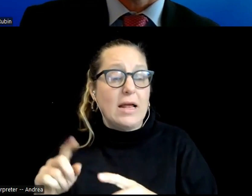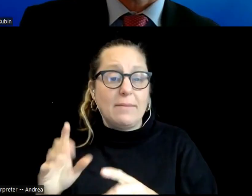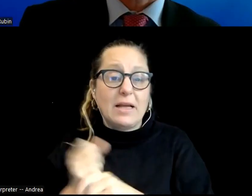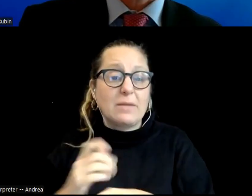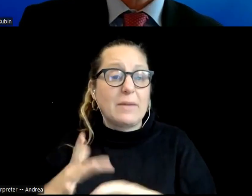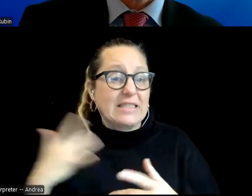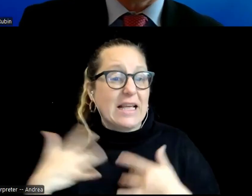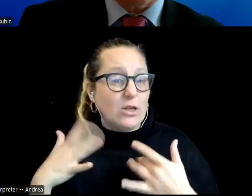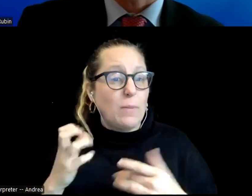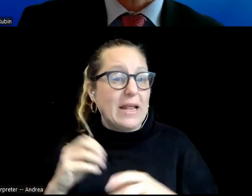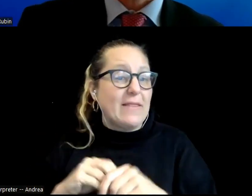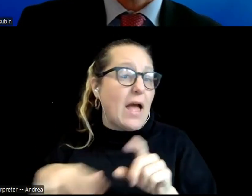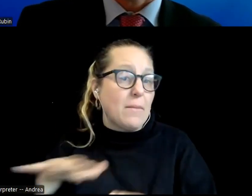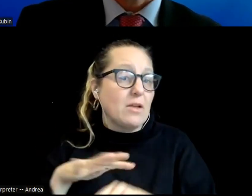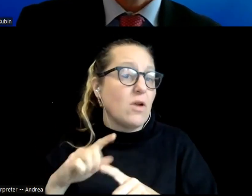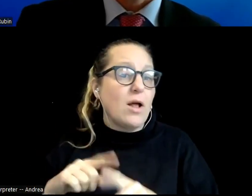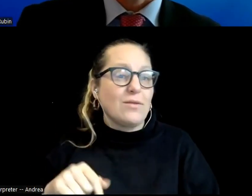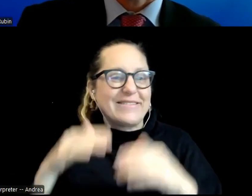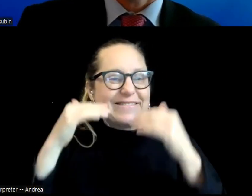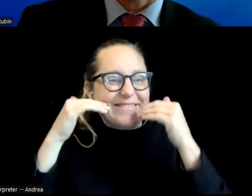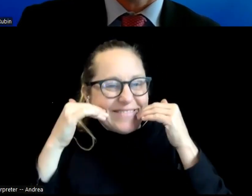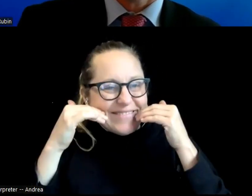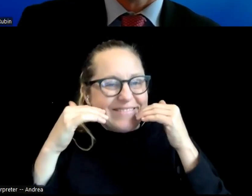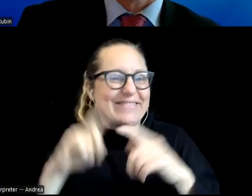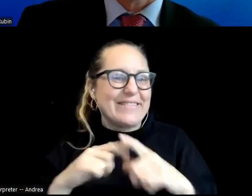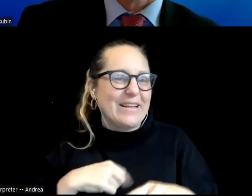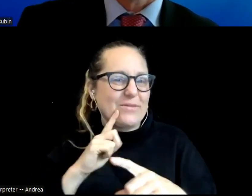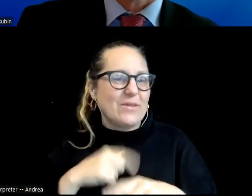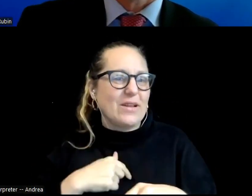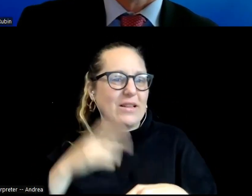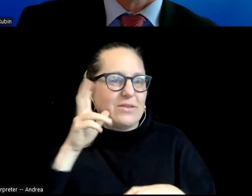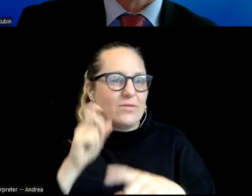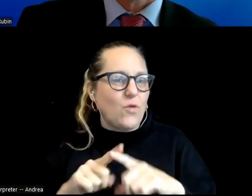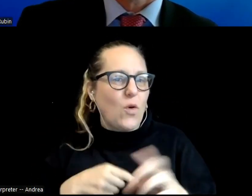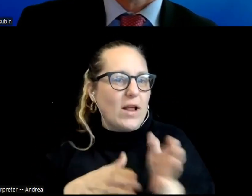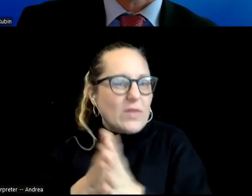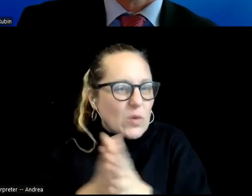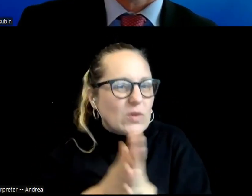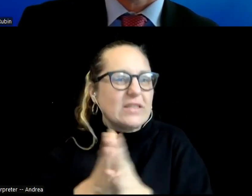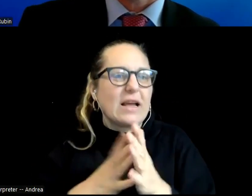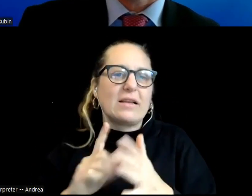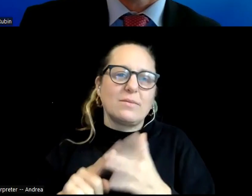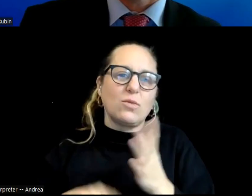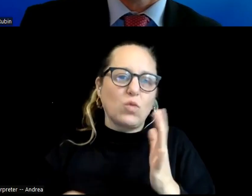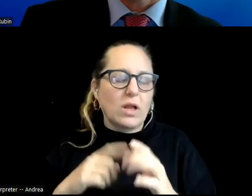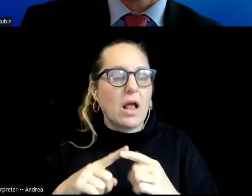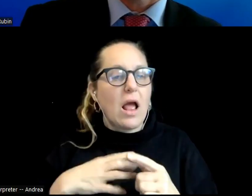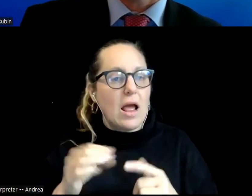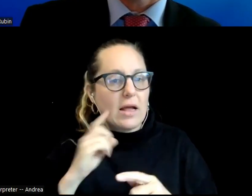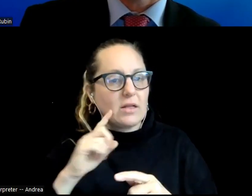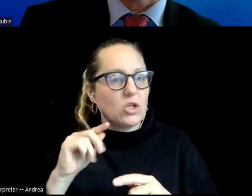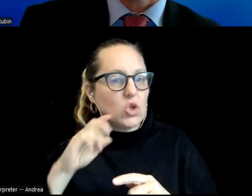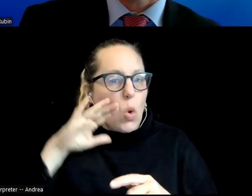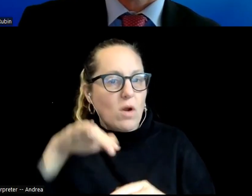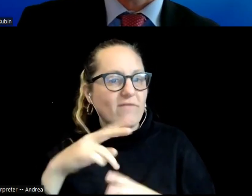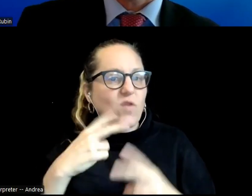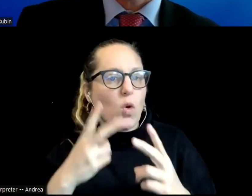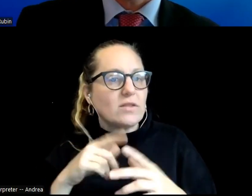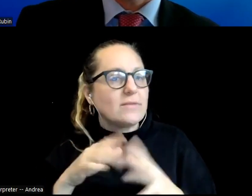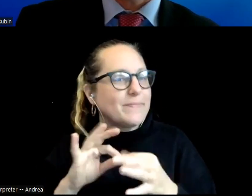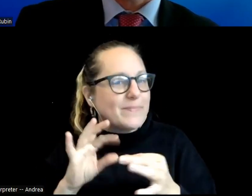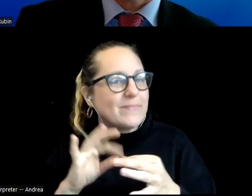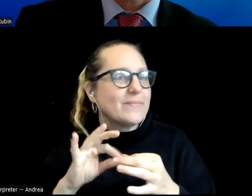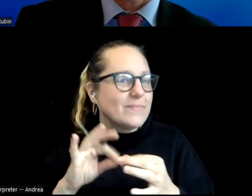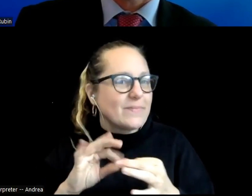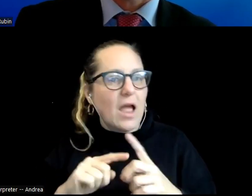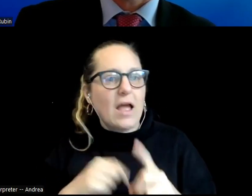atmosphere. So I'm looking for a smile on their face. I'm listening for enthusiasm in their tone of their voice, and then the words that they select to speak with me. If